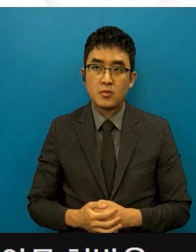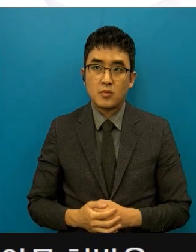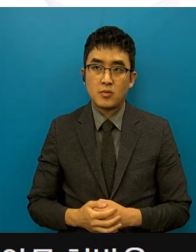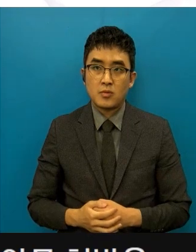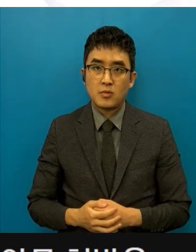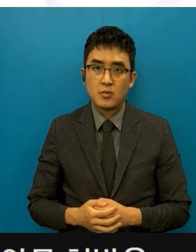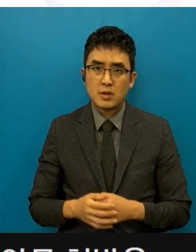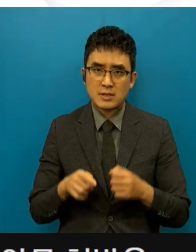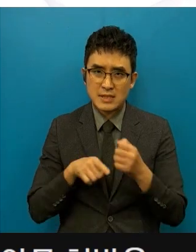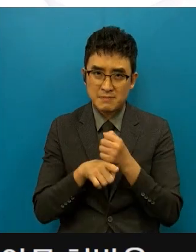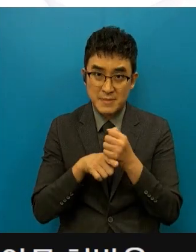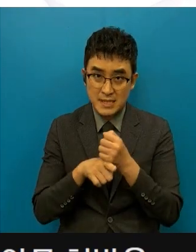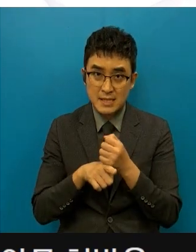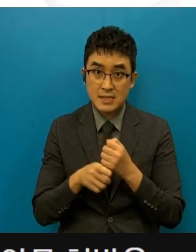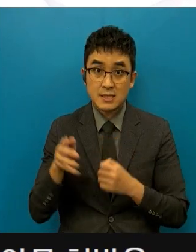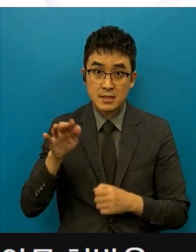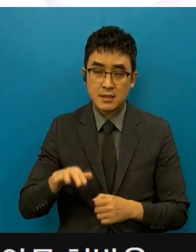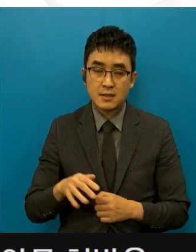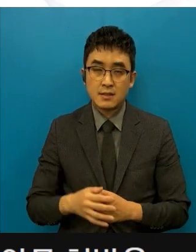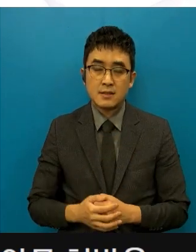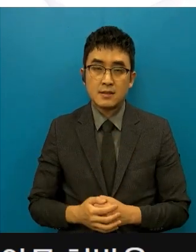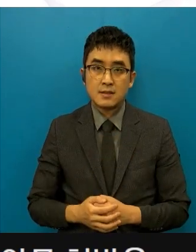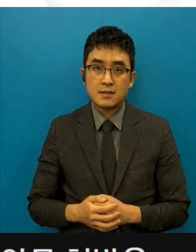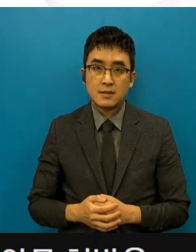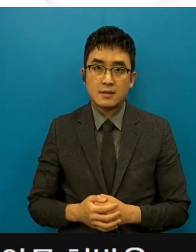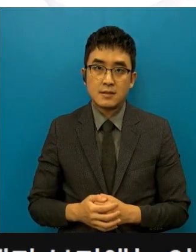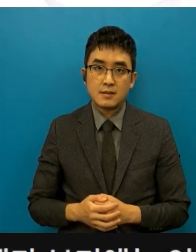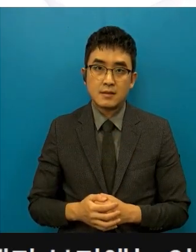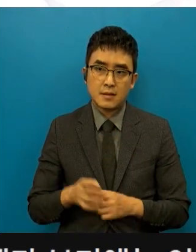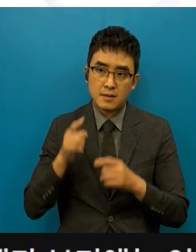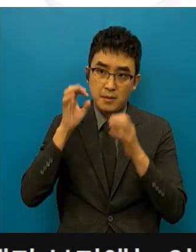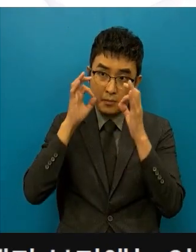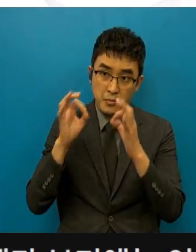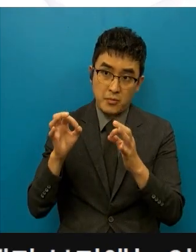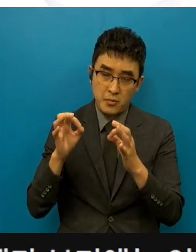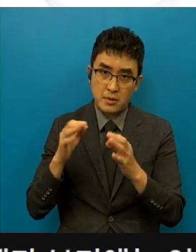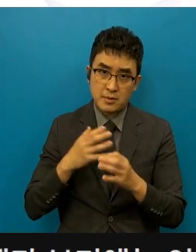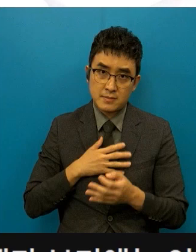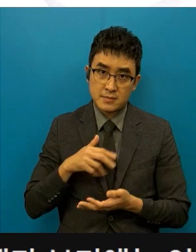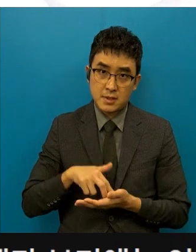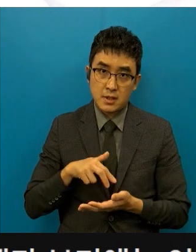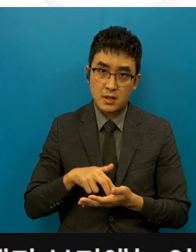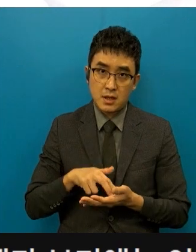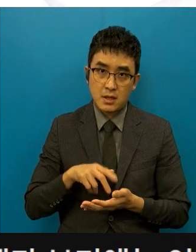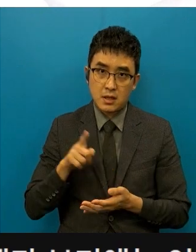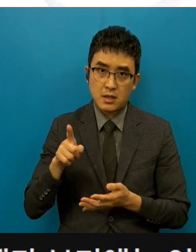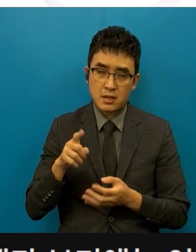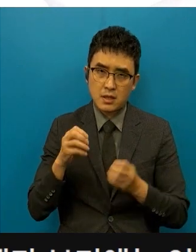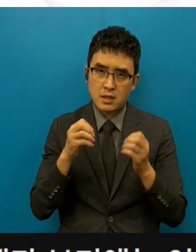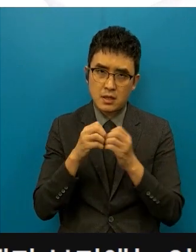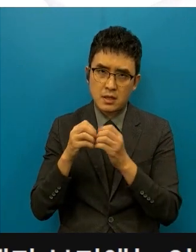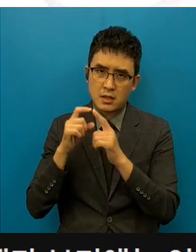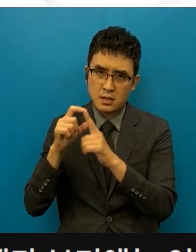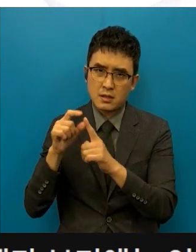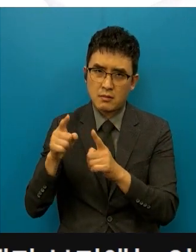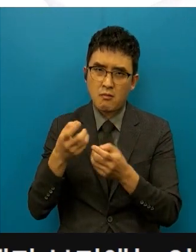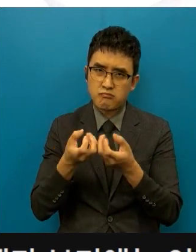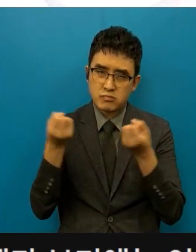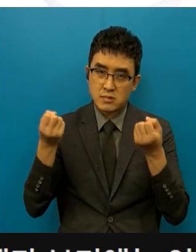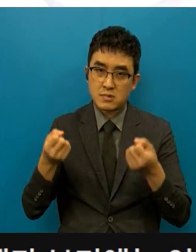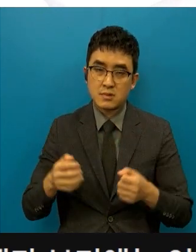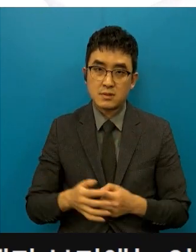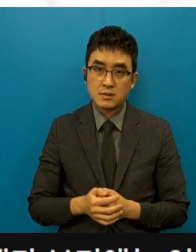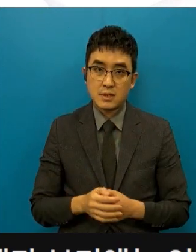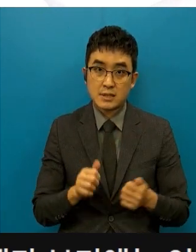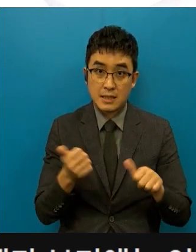about personal autonomy, the concept of euthanasia is different. The basics of